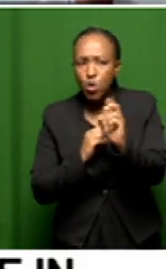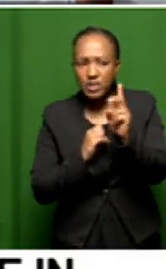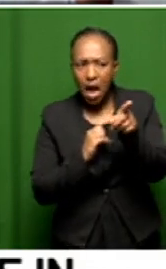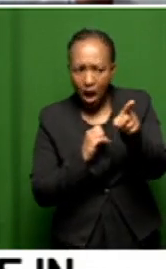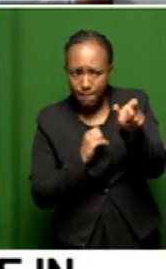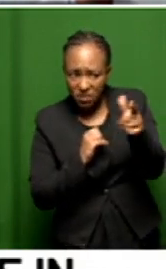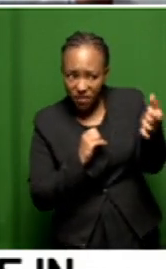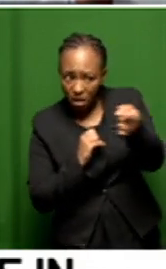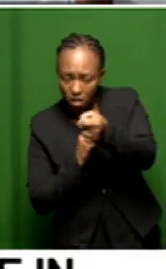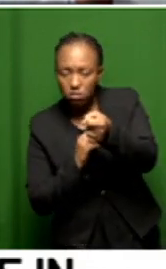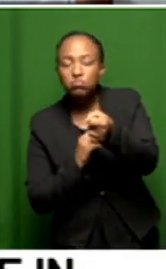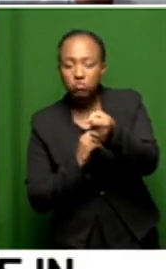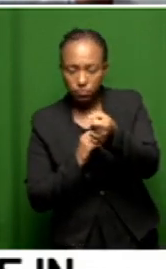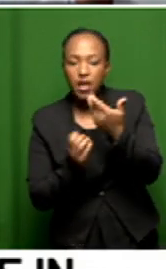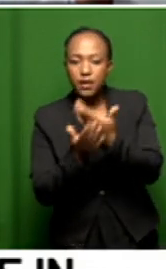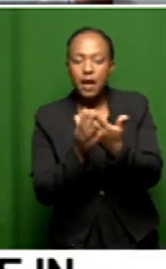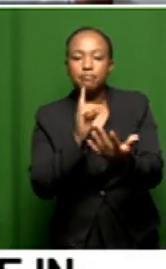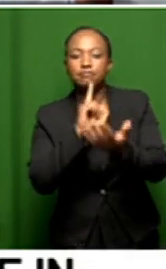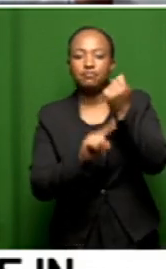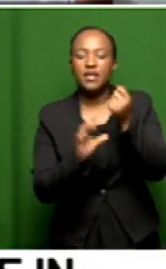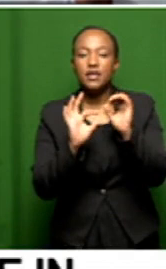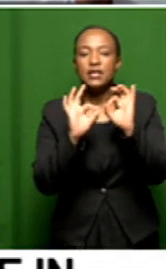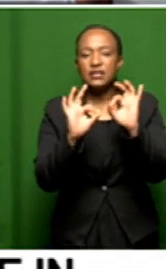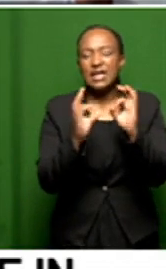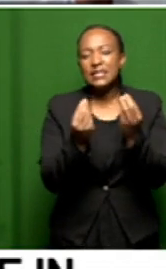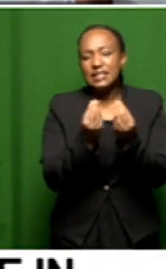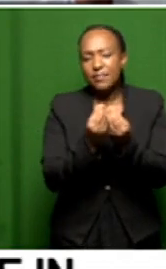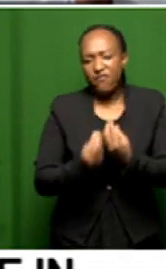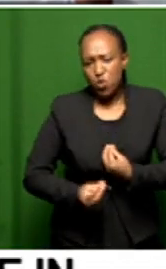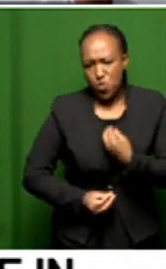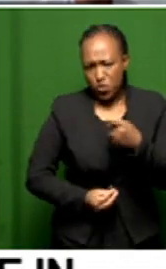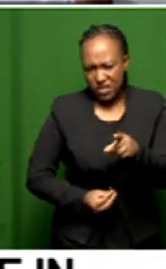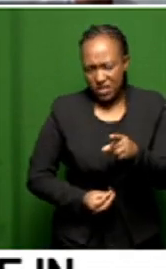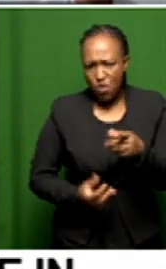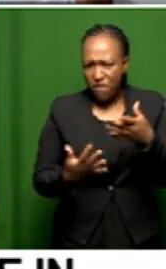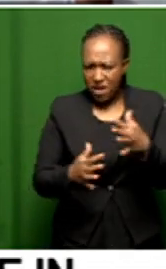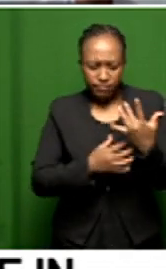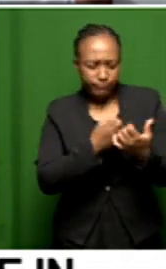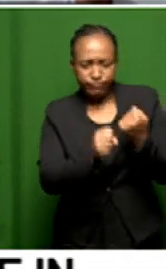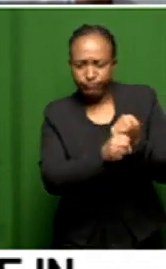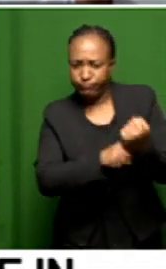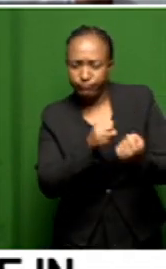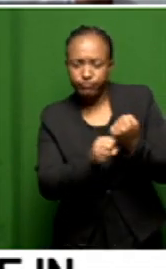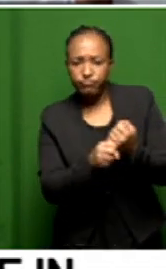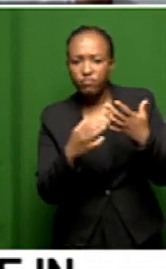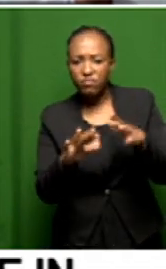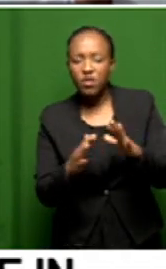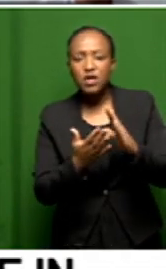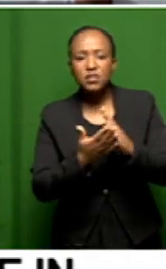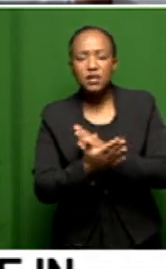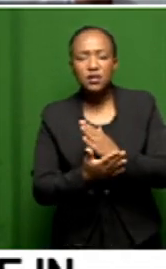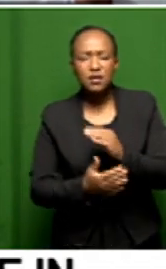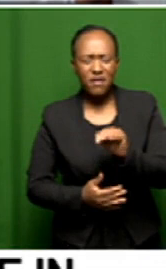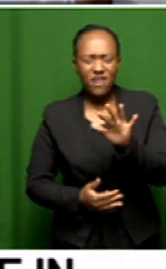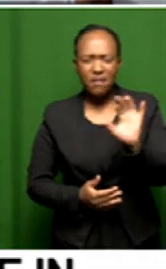these municipalities, they can actually achieve something for youths. And we have seen over the years that a lot of people have failed municipalities. Most, I think